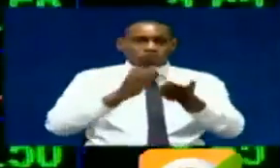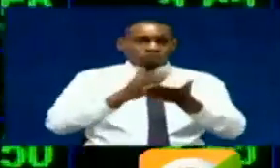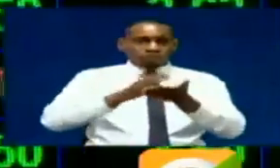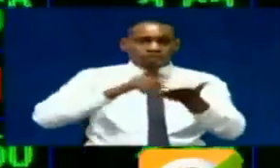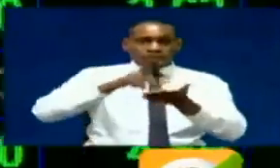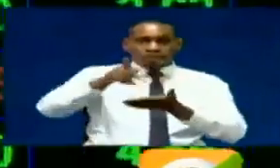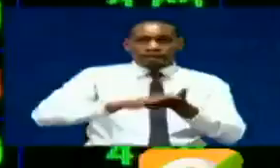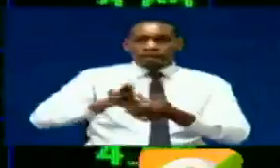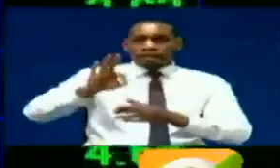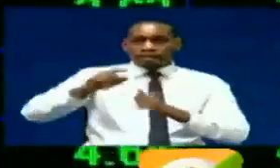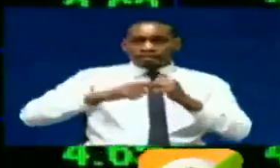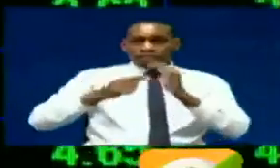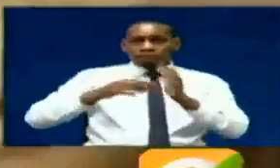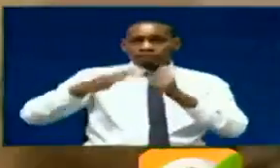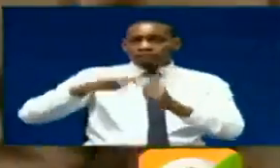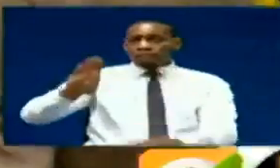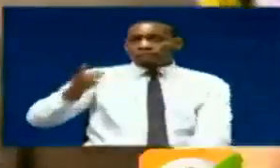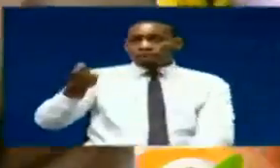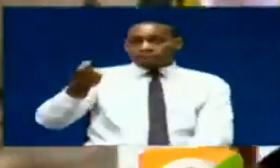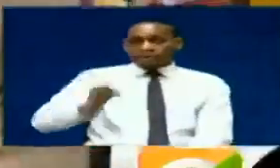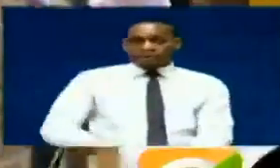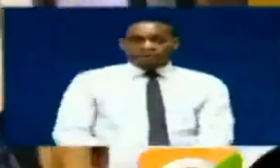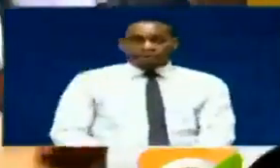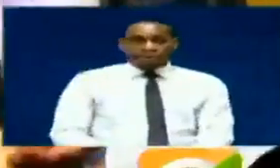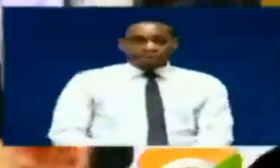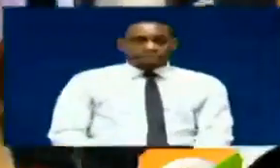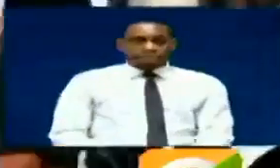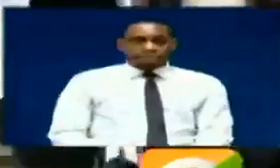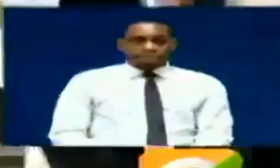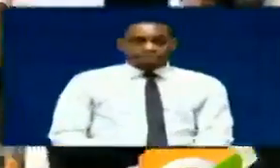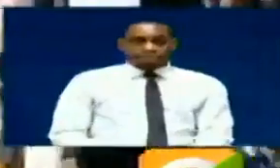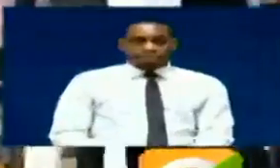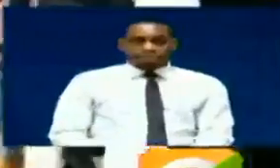payout of 36.9 billion shillings. Faisal Ahmed, Citizen TV, Nairobi.